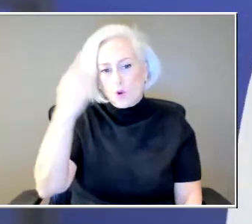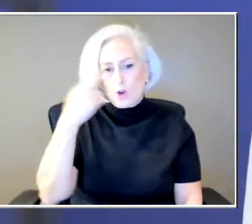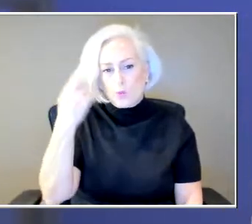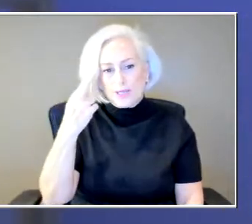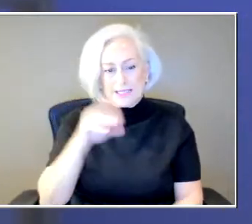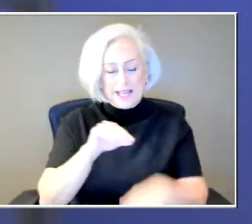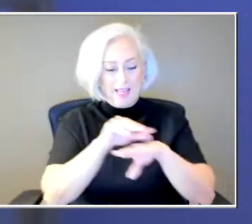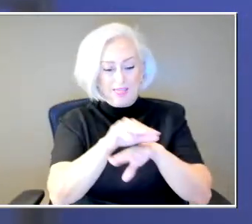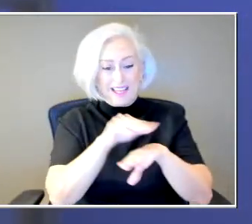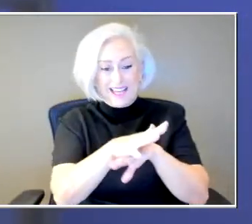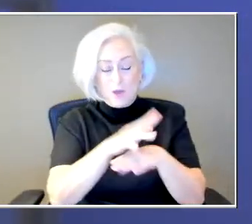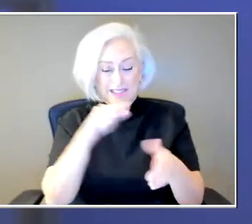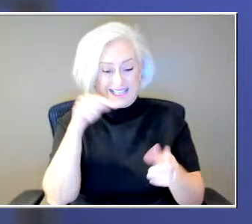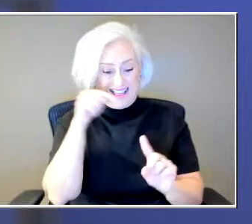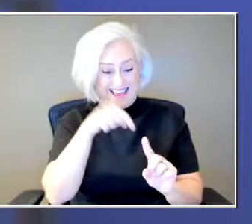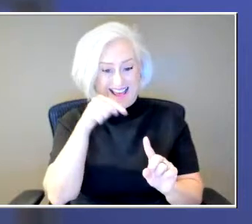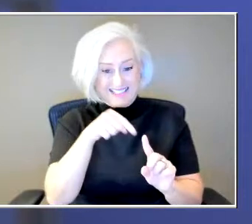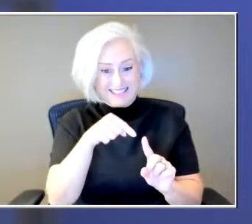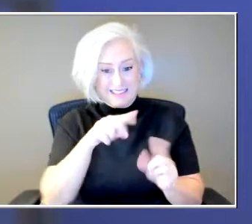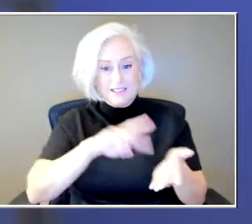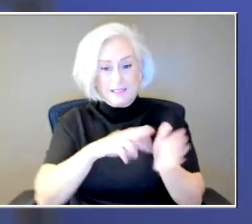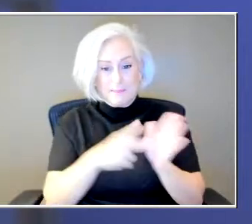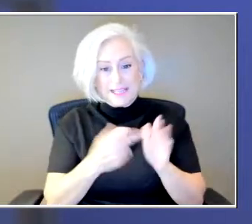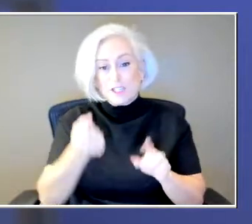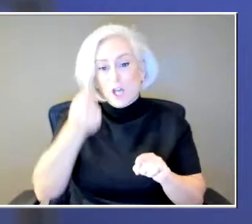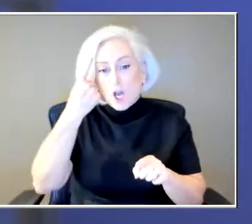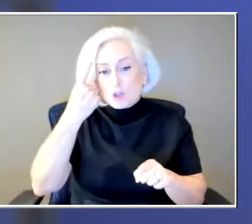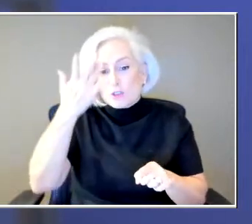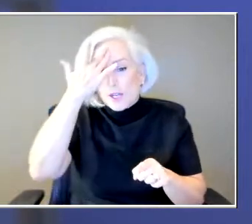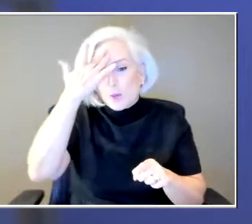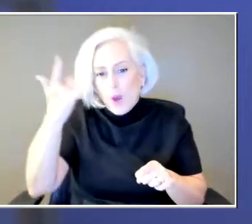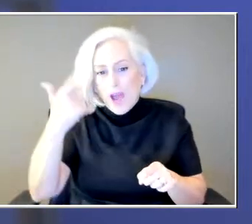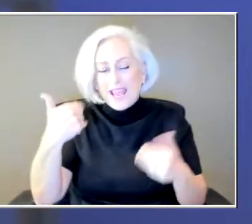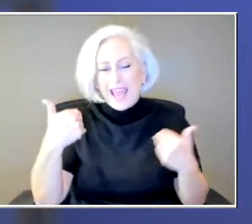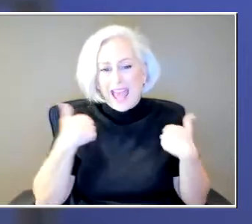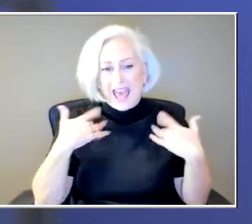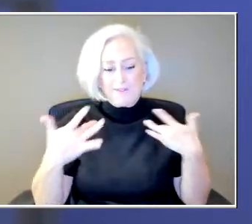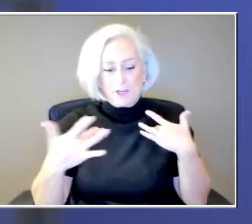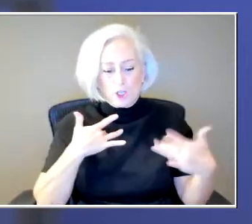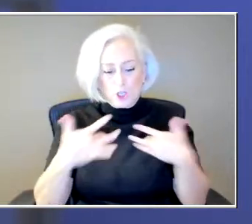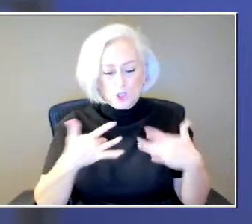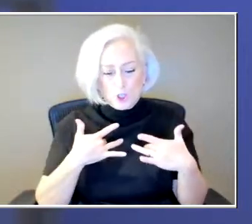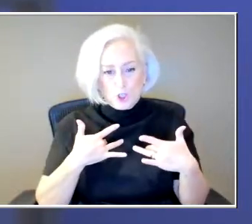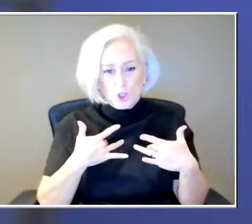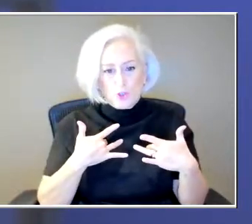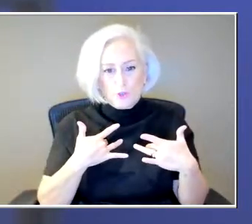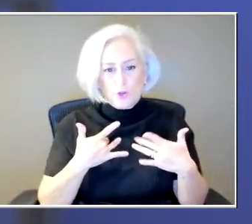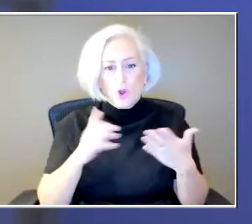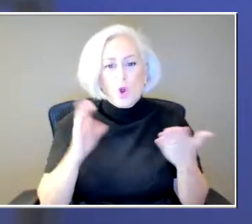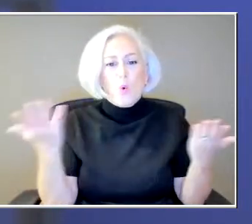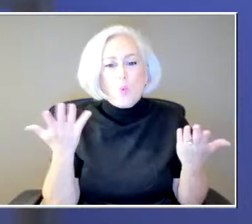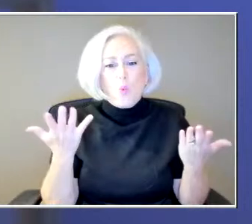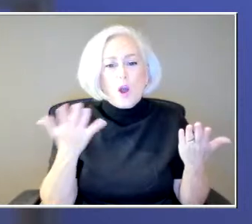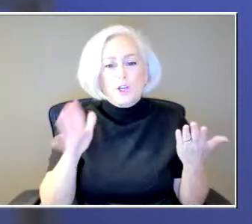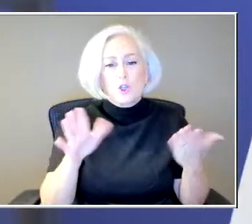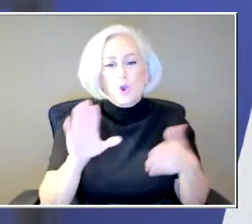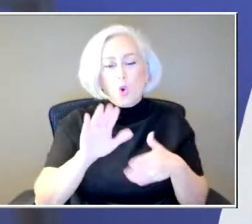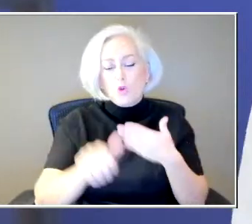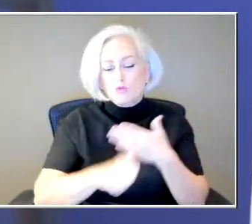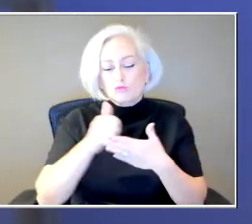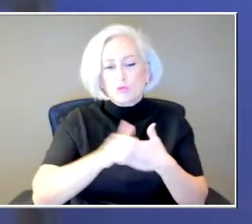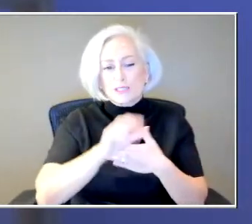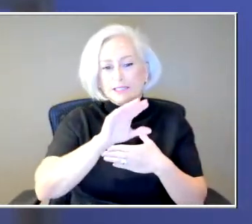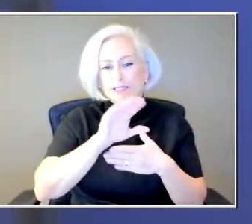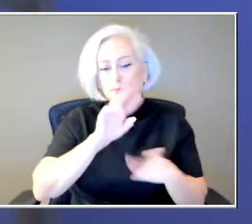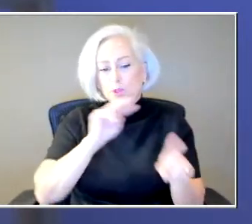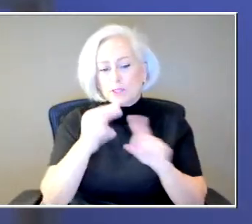is understanding why somebody has this concern, assessing where is your risk perception coming from? How can